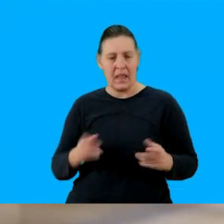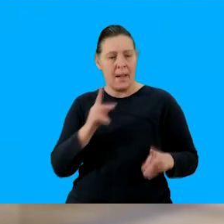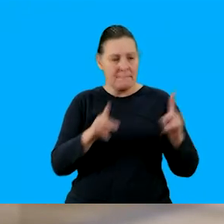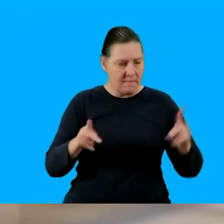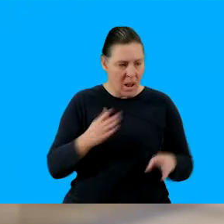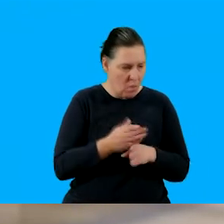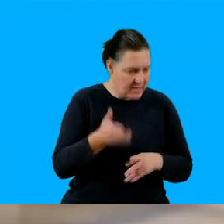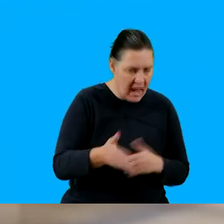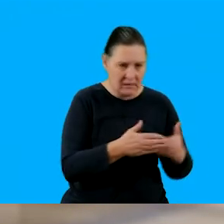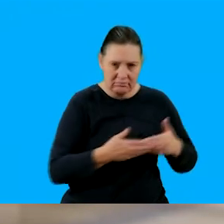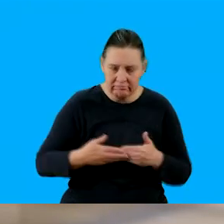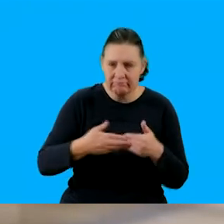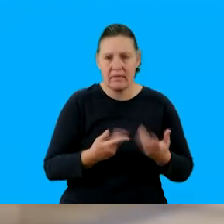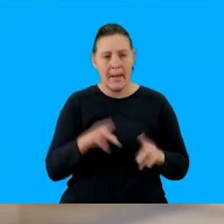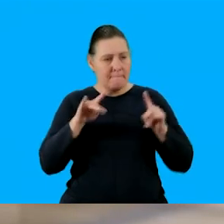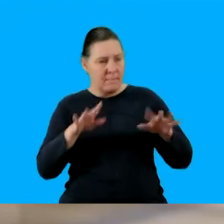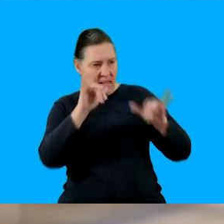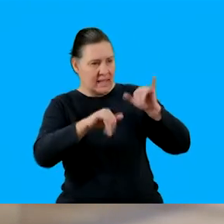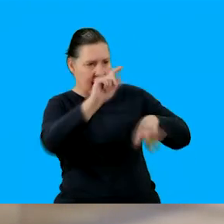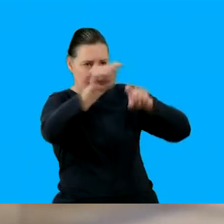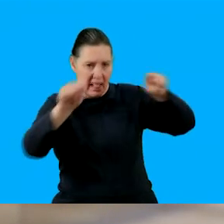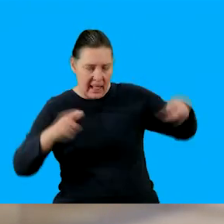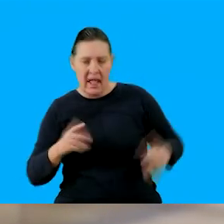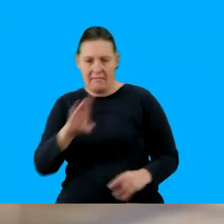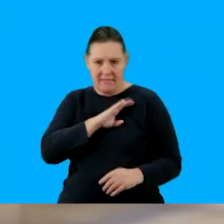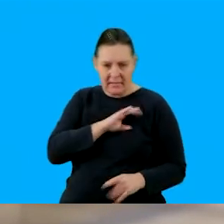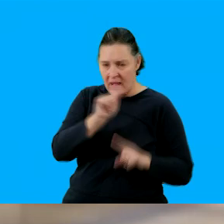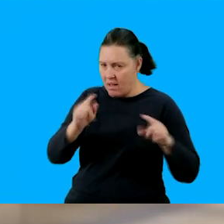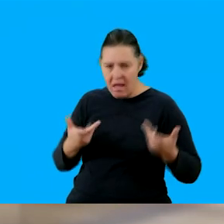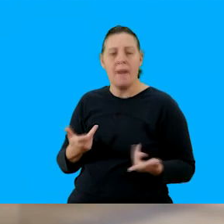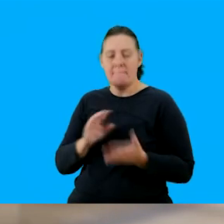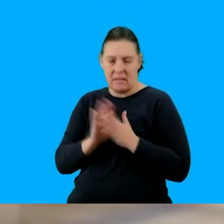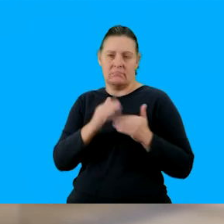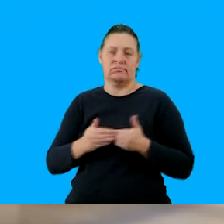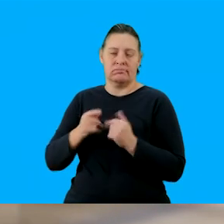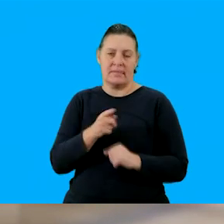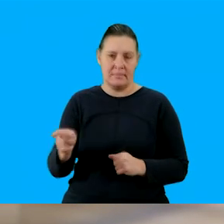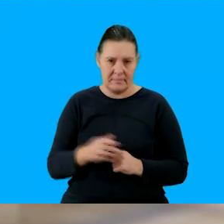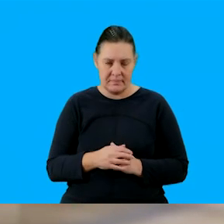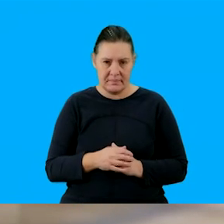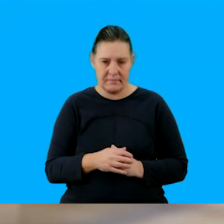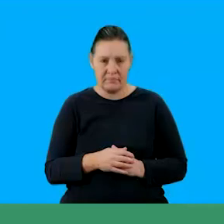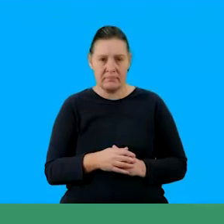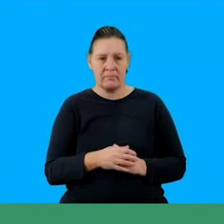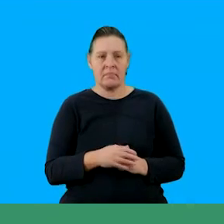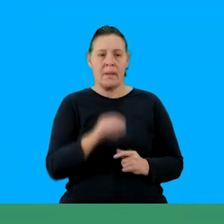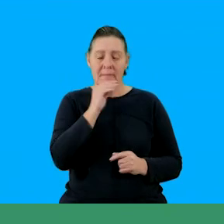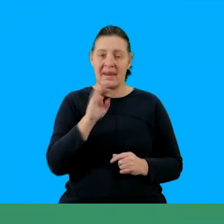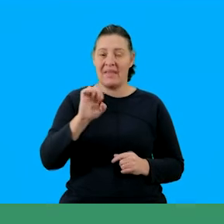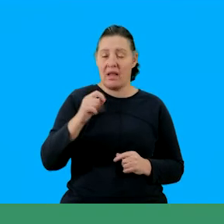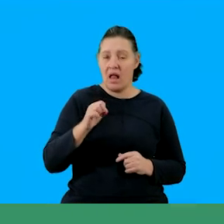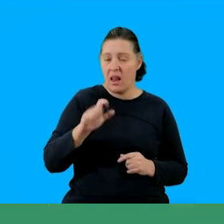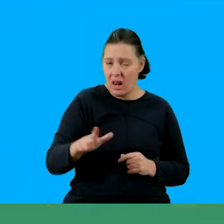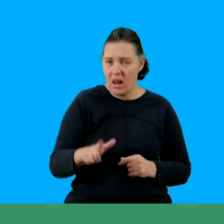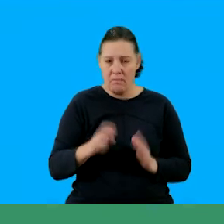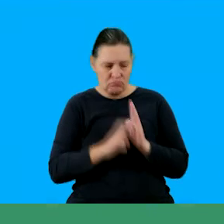care of the people, they would take care, including their employees, including their customers, if they have a thorough planning. Being ethical and